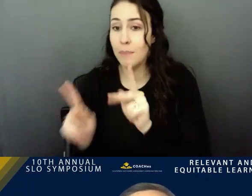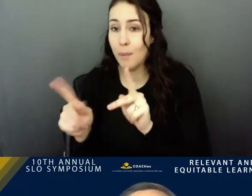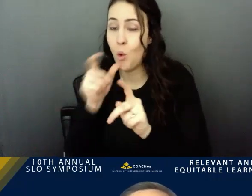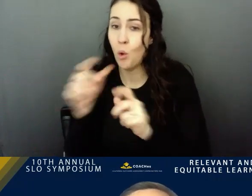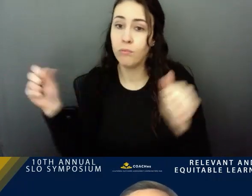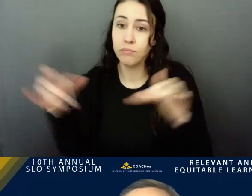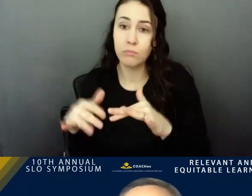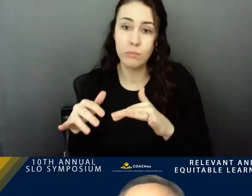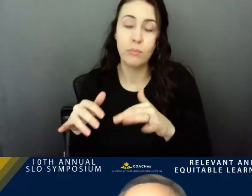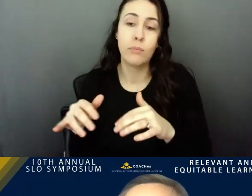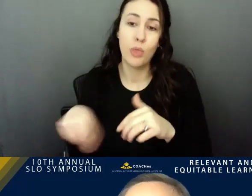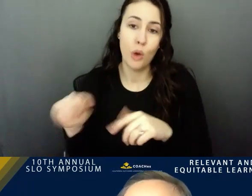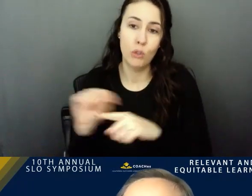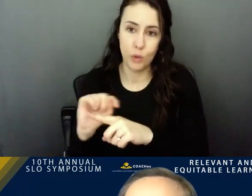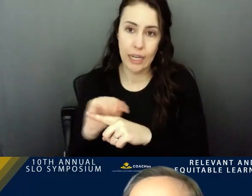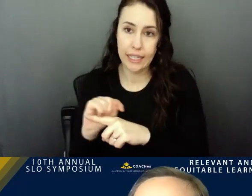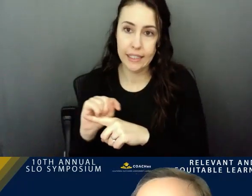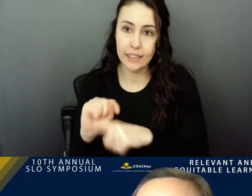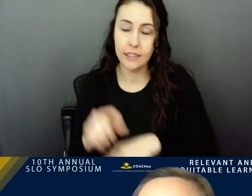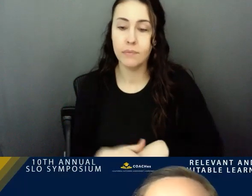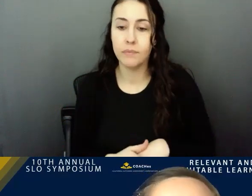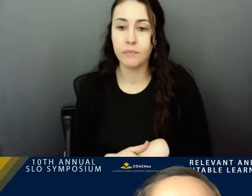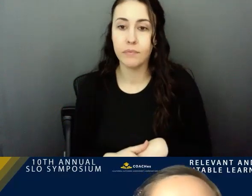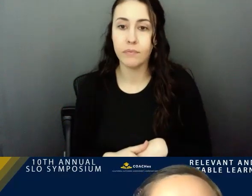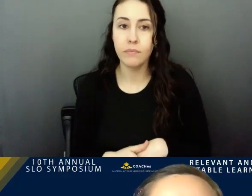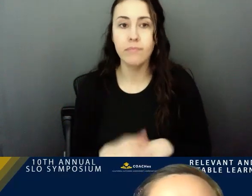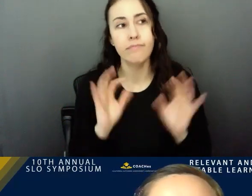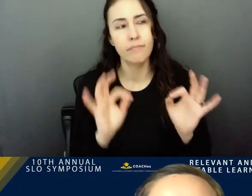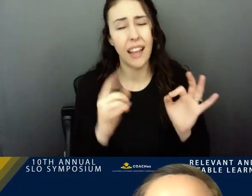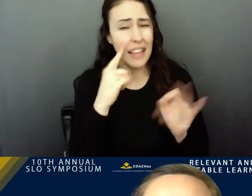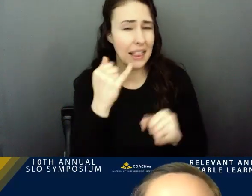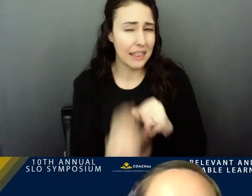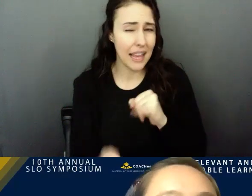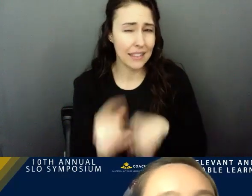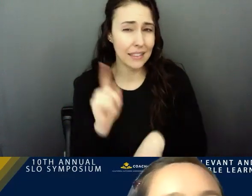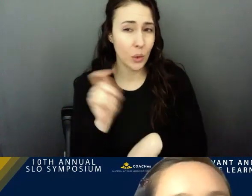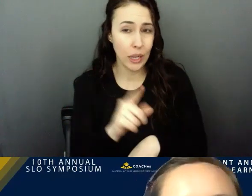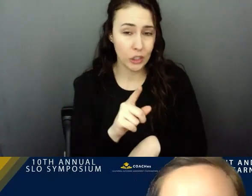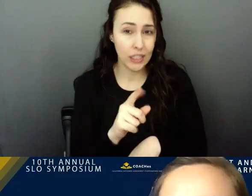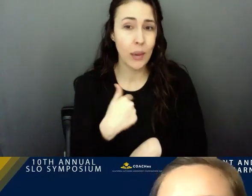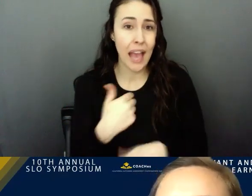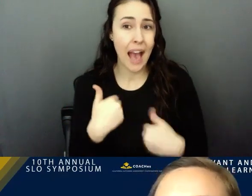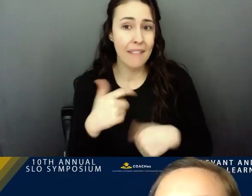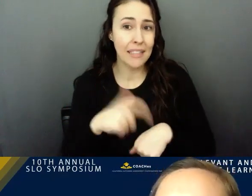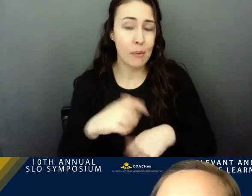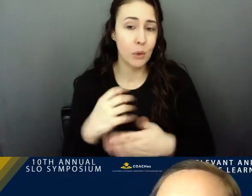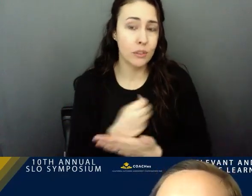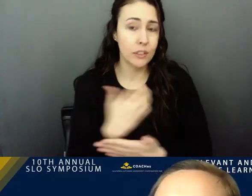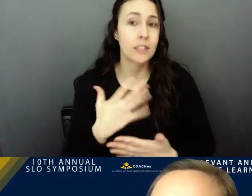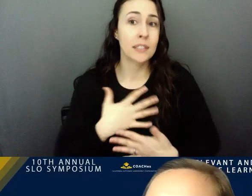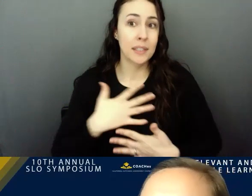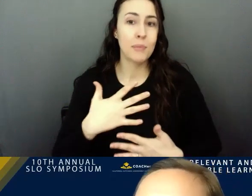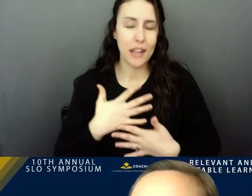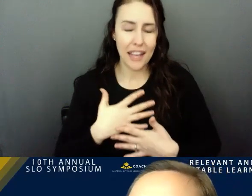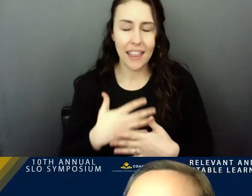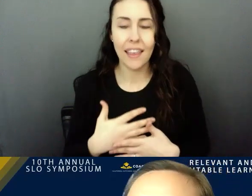trainings. Love it. I think probably last question, just so we have time to breathe in between. Enrique